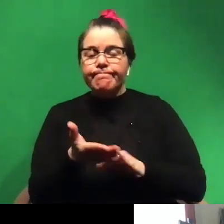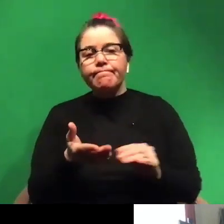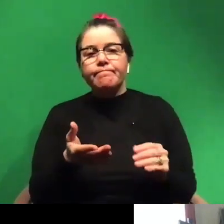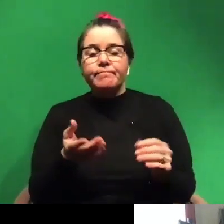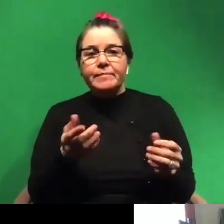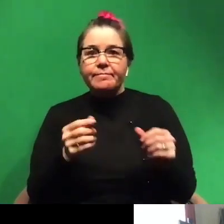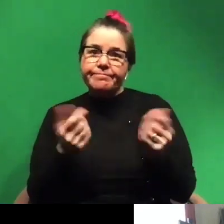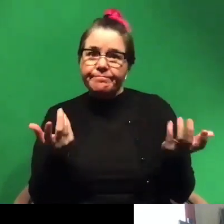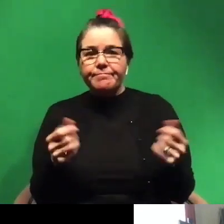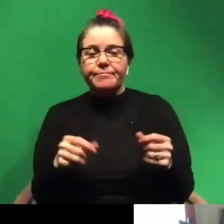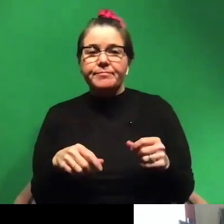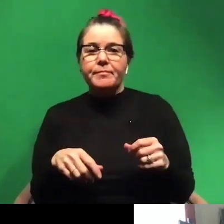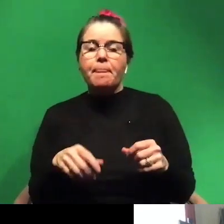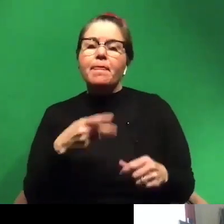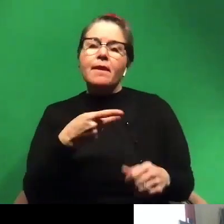And so you can do that at